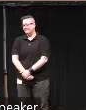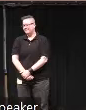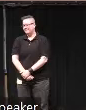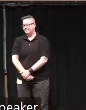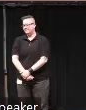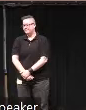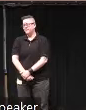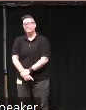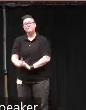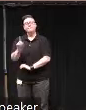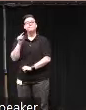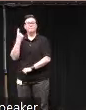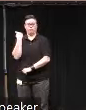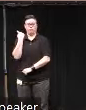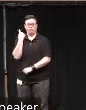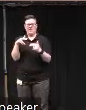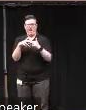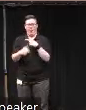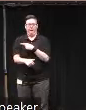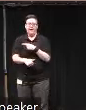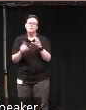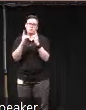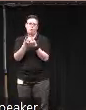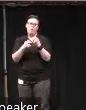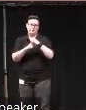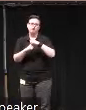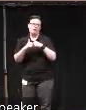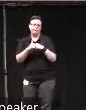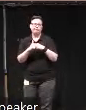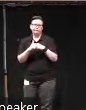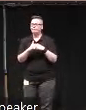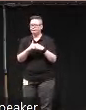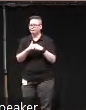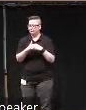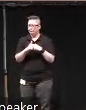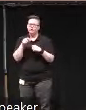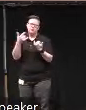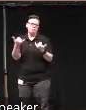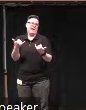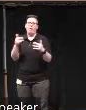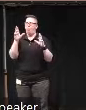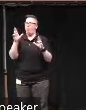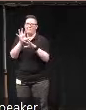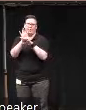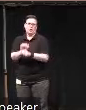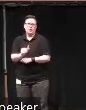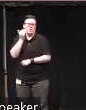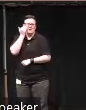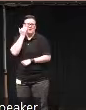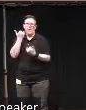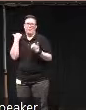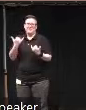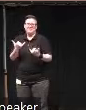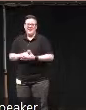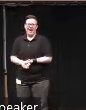This is the departmental structure as it is, as you are by now, hopefully very much aware of and